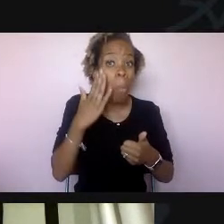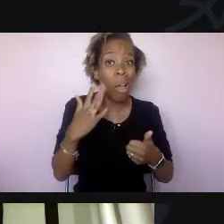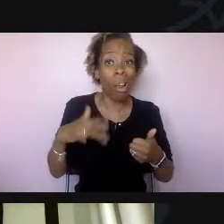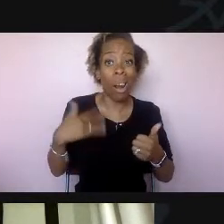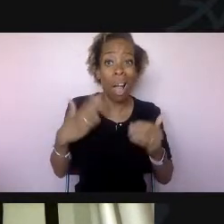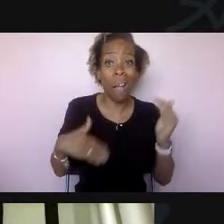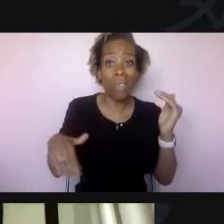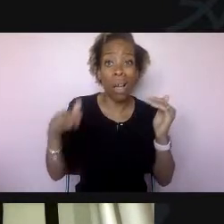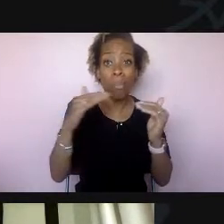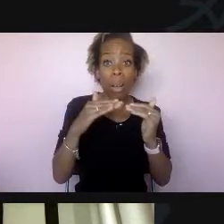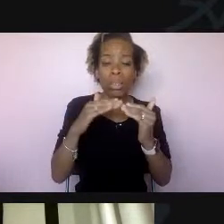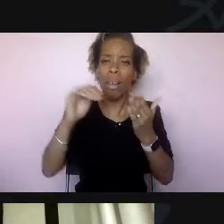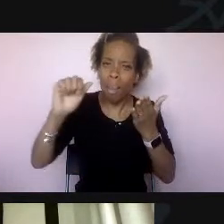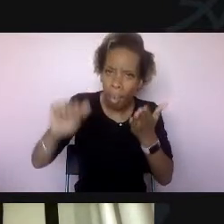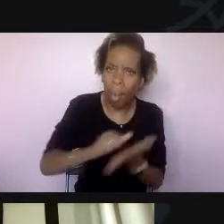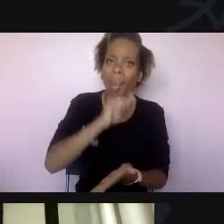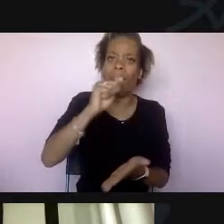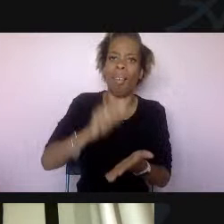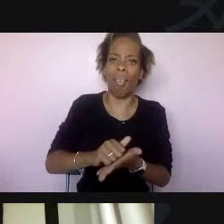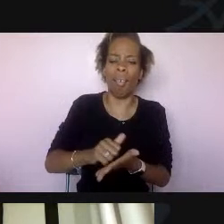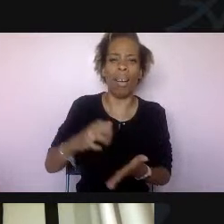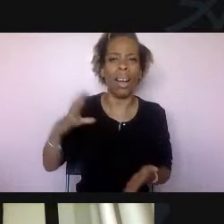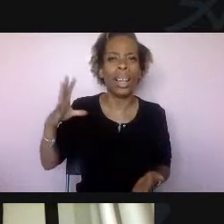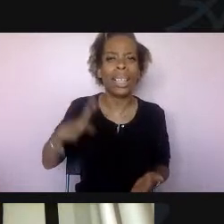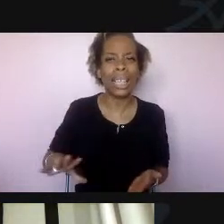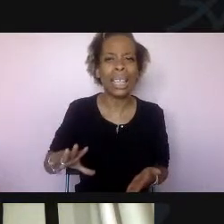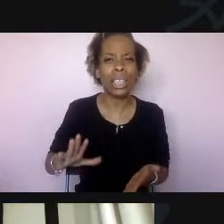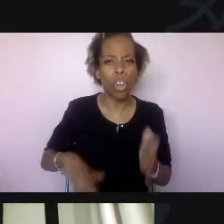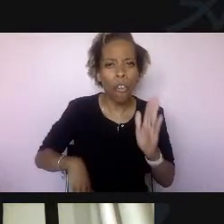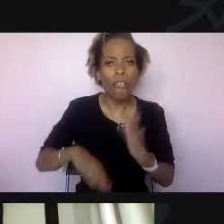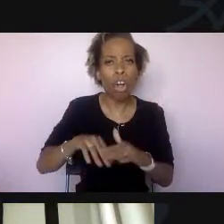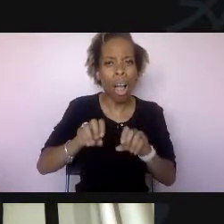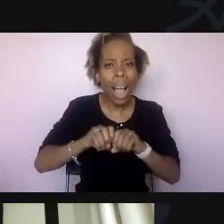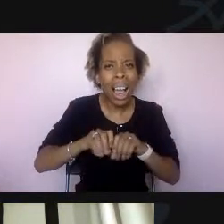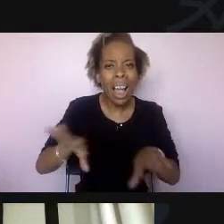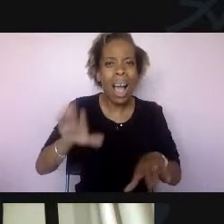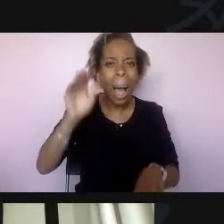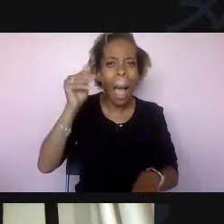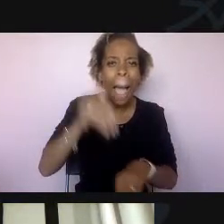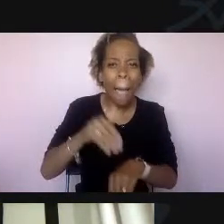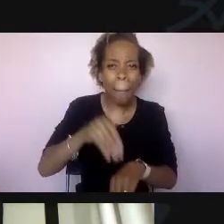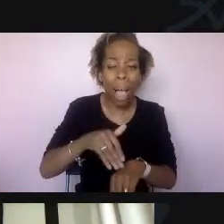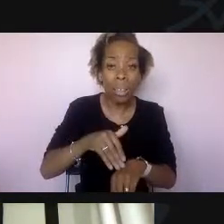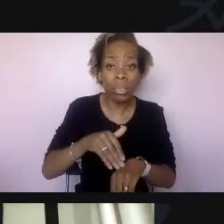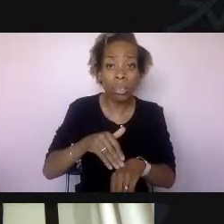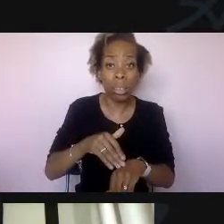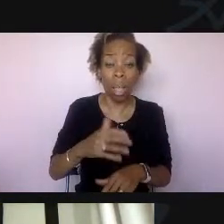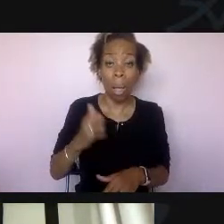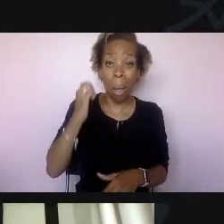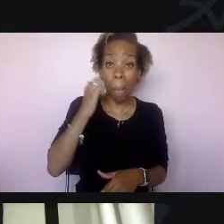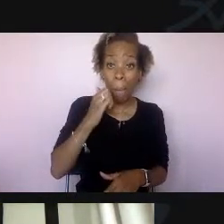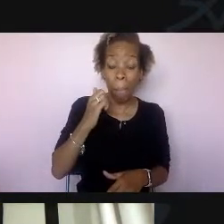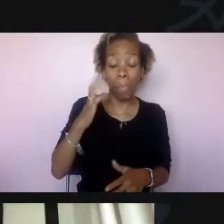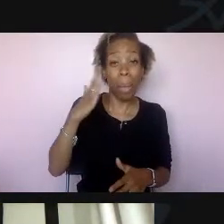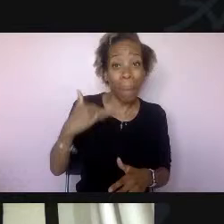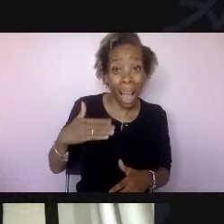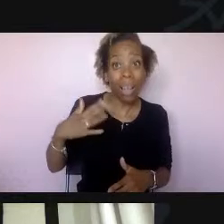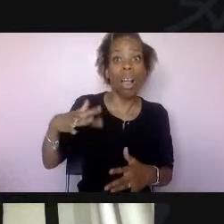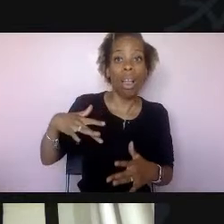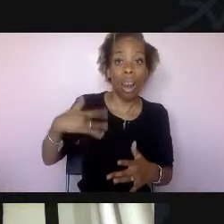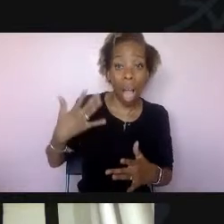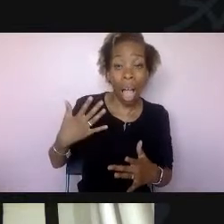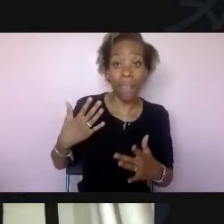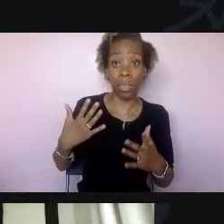but actually through a way that is really meaningful, that Black lives within the union absolutely